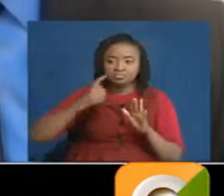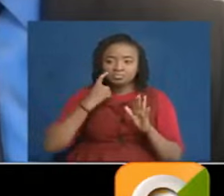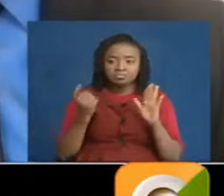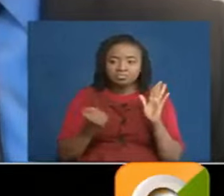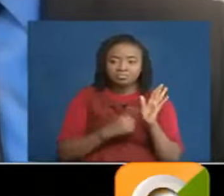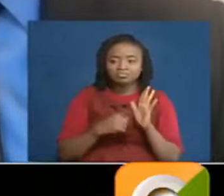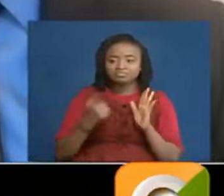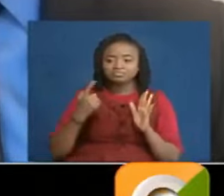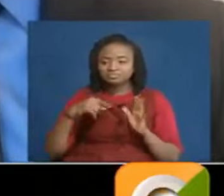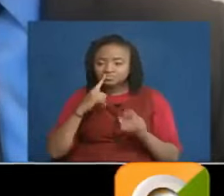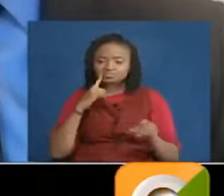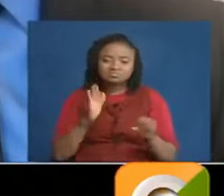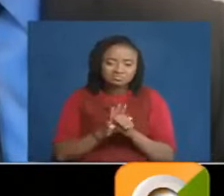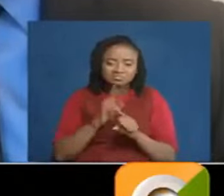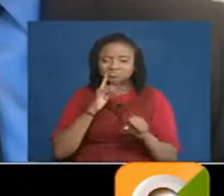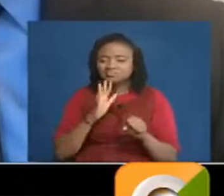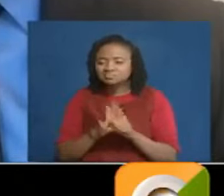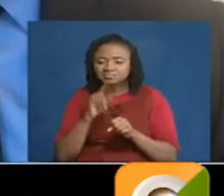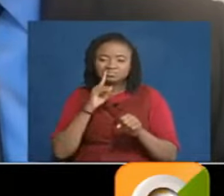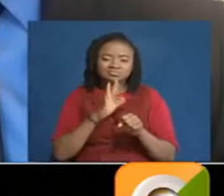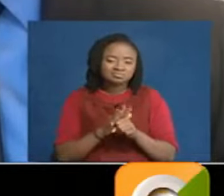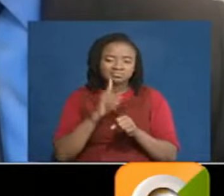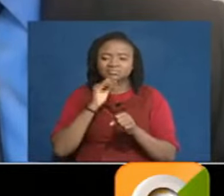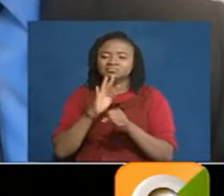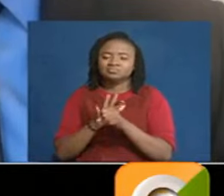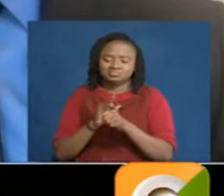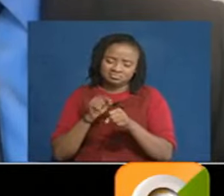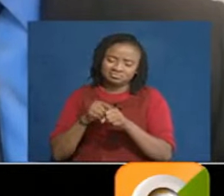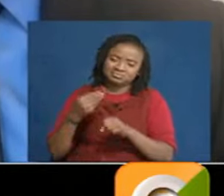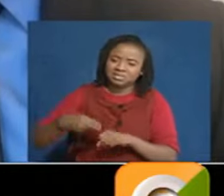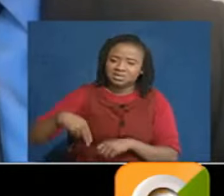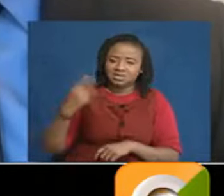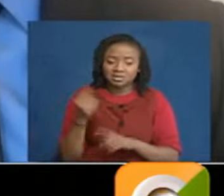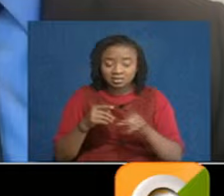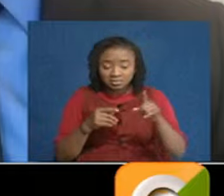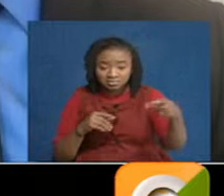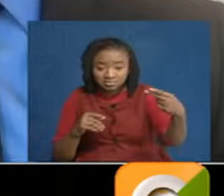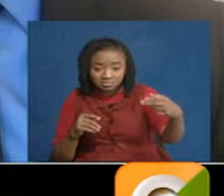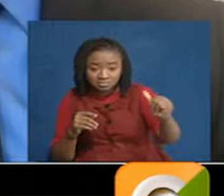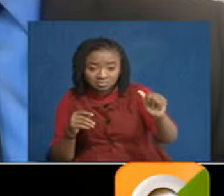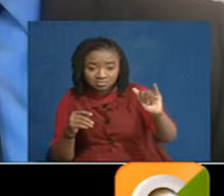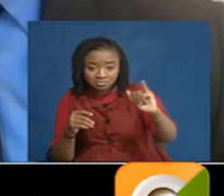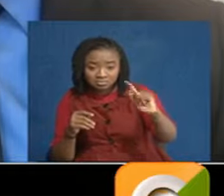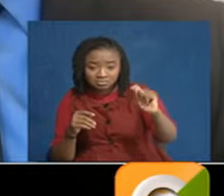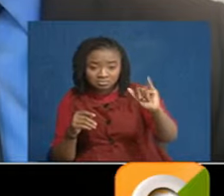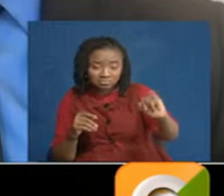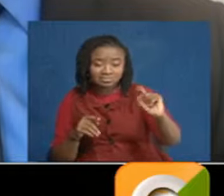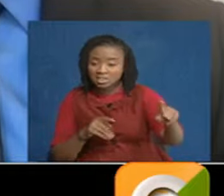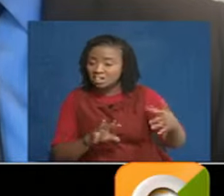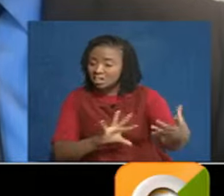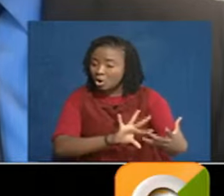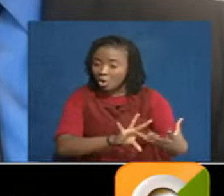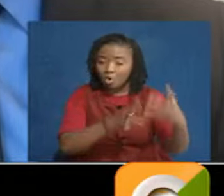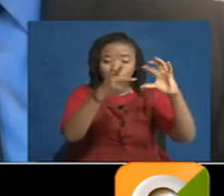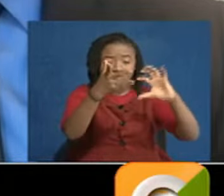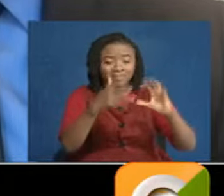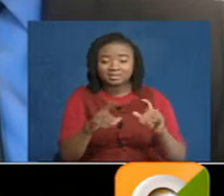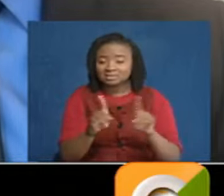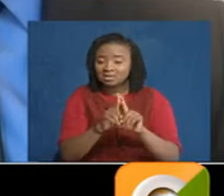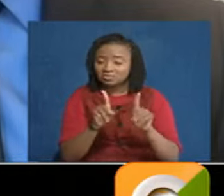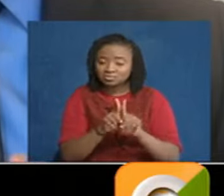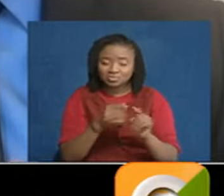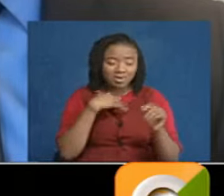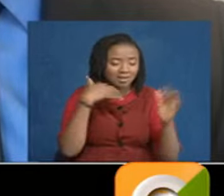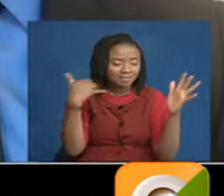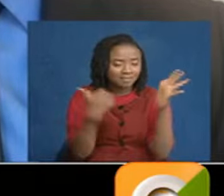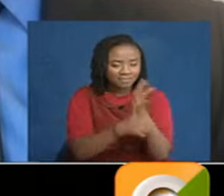oversell what the Kenyan police can do in Haiti. Haiti is a complex country with profound problems,